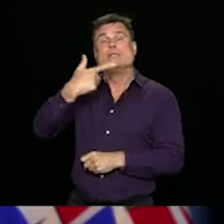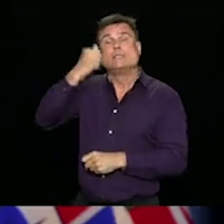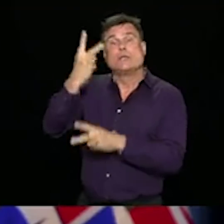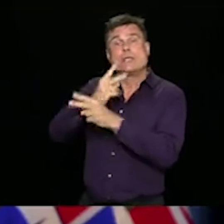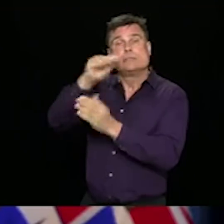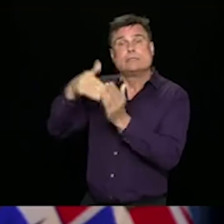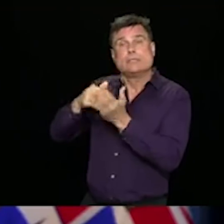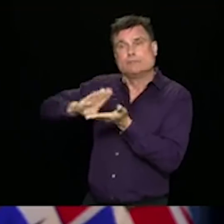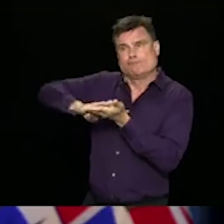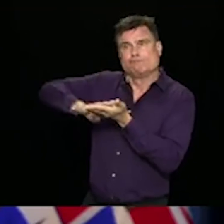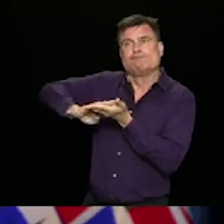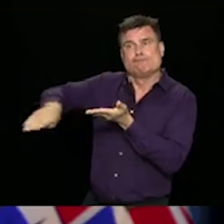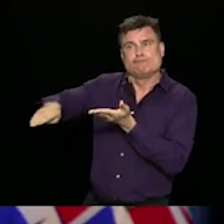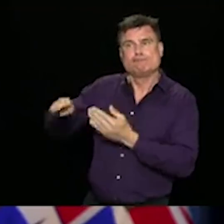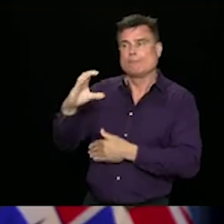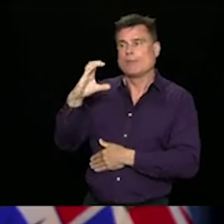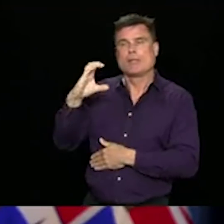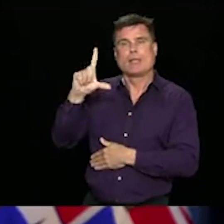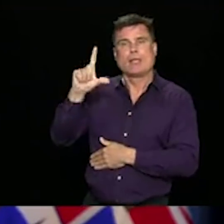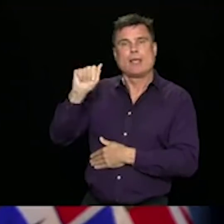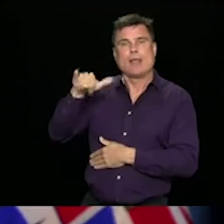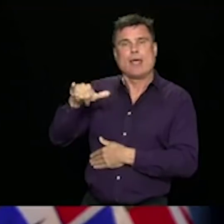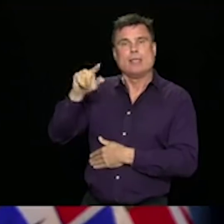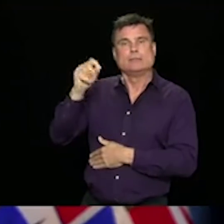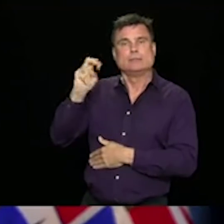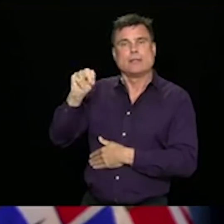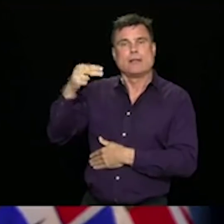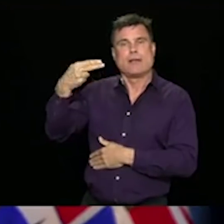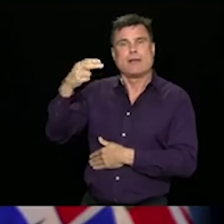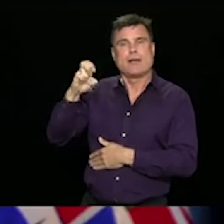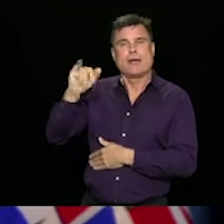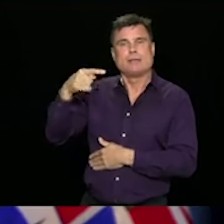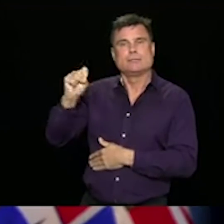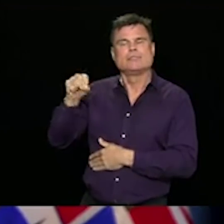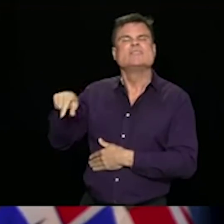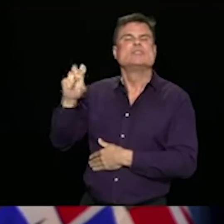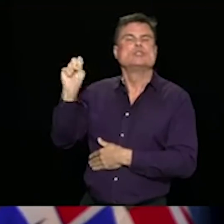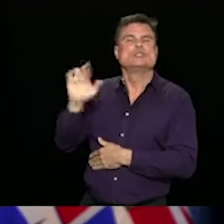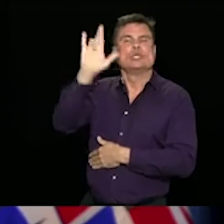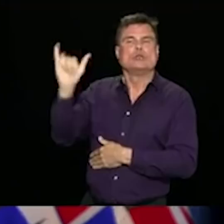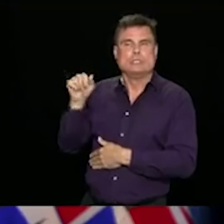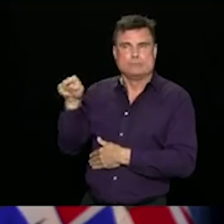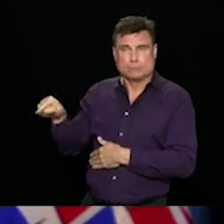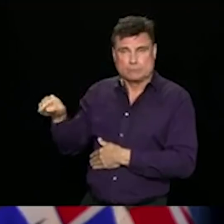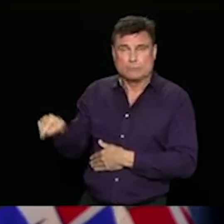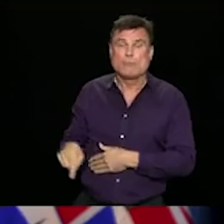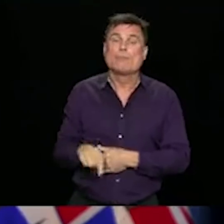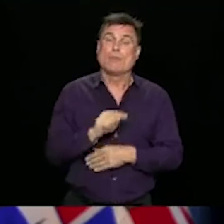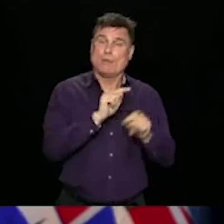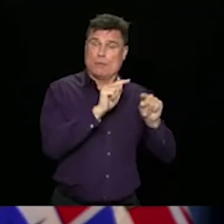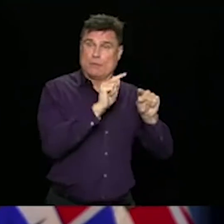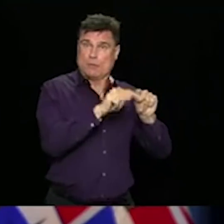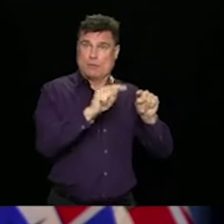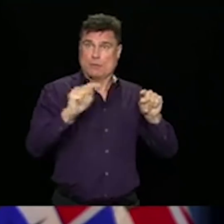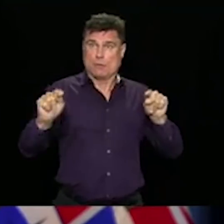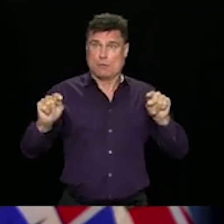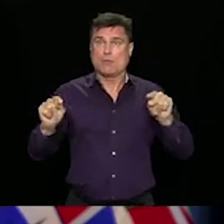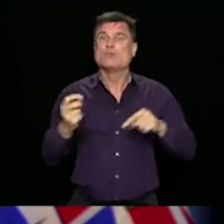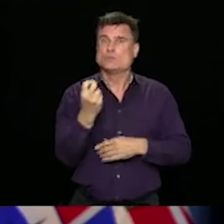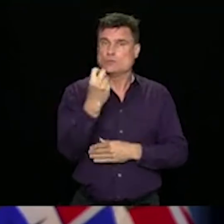in our healthcare system, 12 in long-term care and assisted living, one remaining one in acute care, and we now